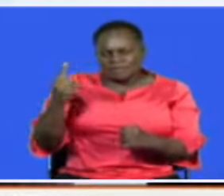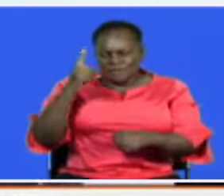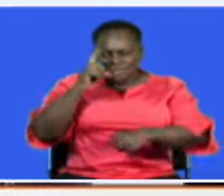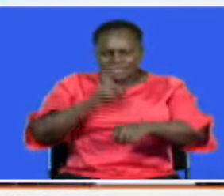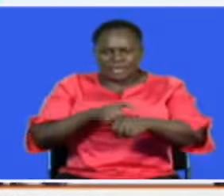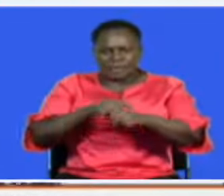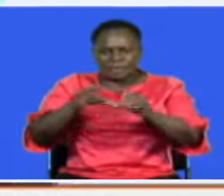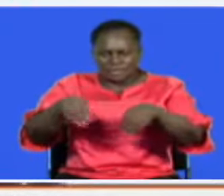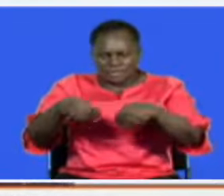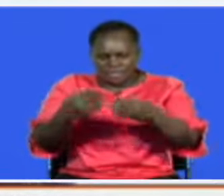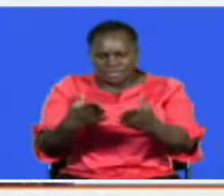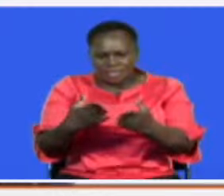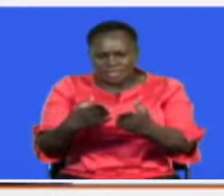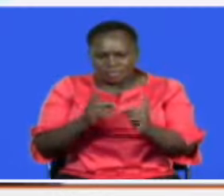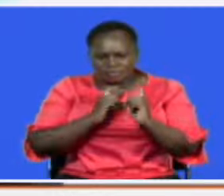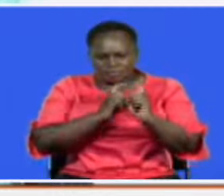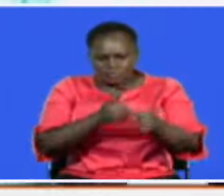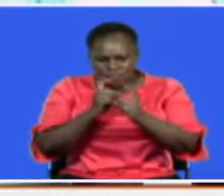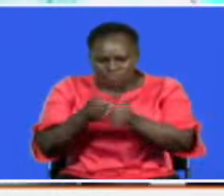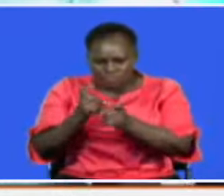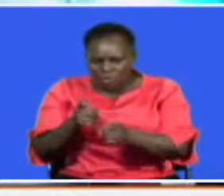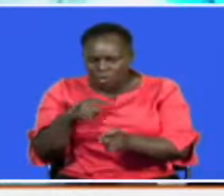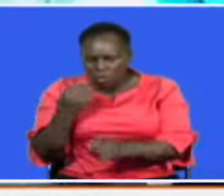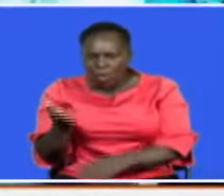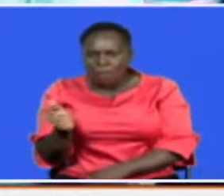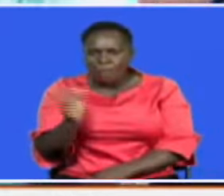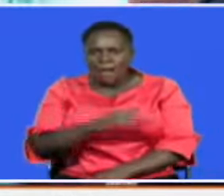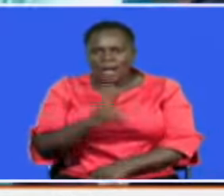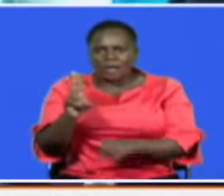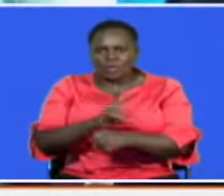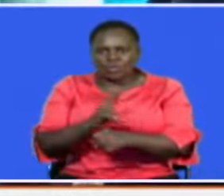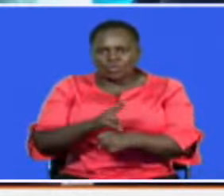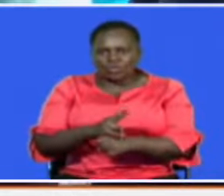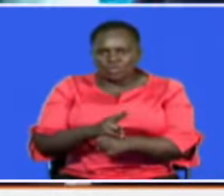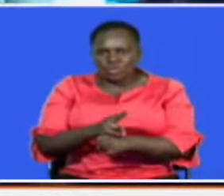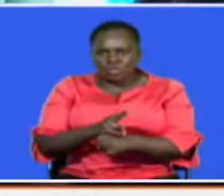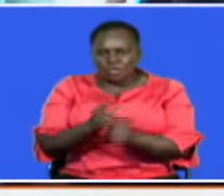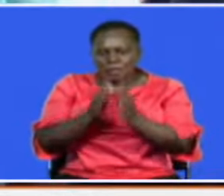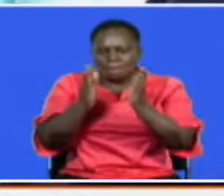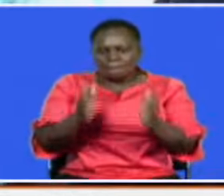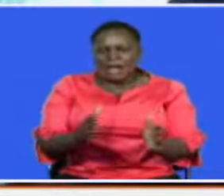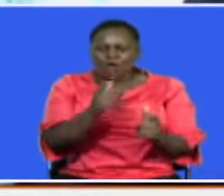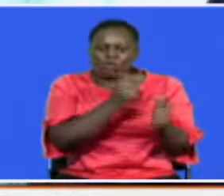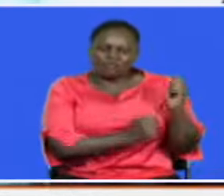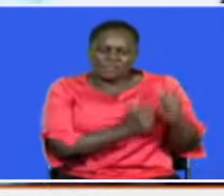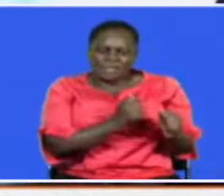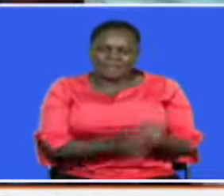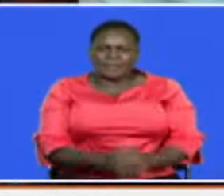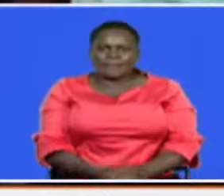first time give incentives to consumers who return used Tetra Pak packages.